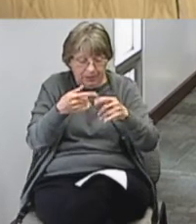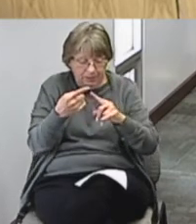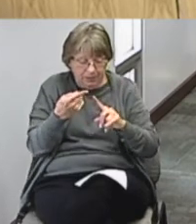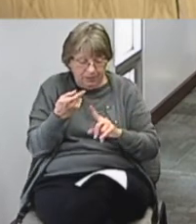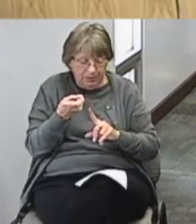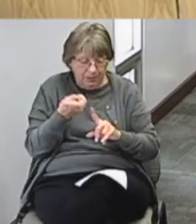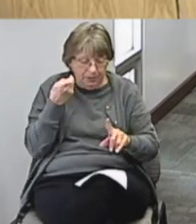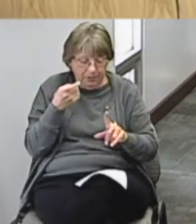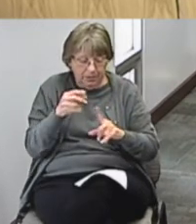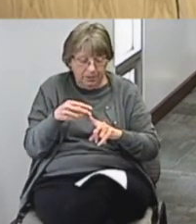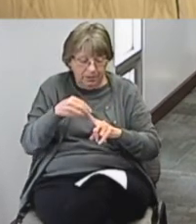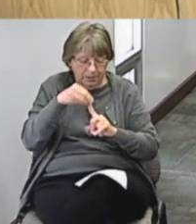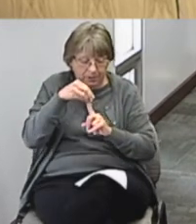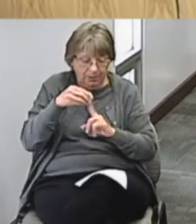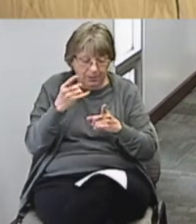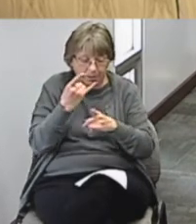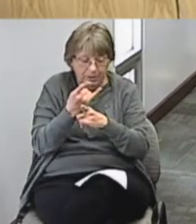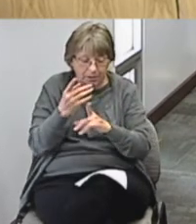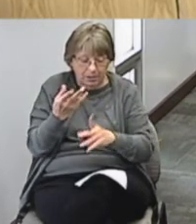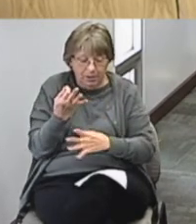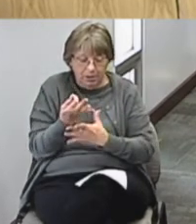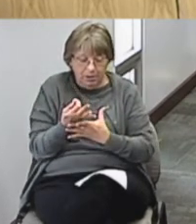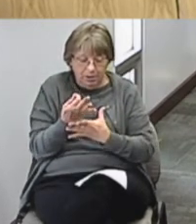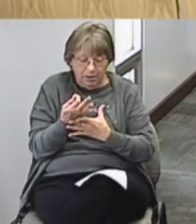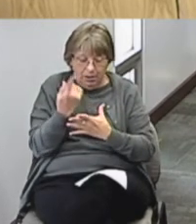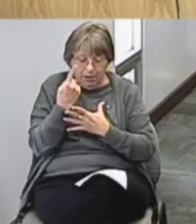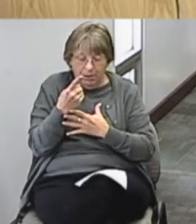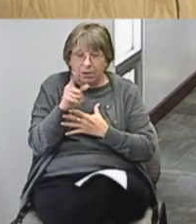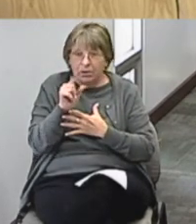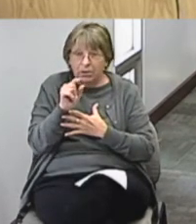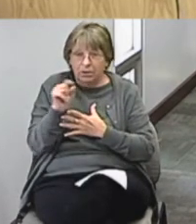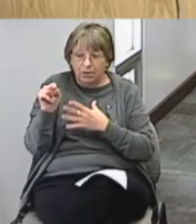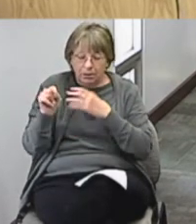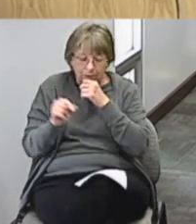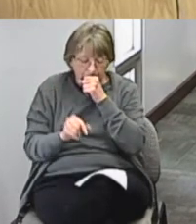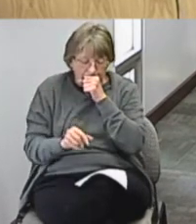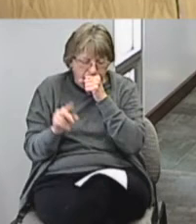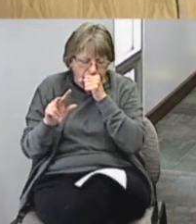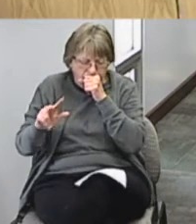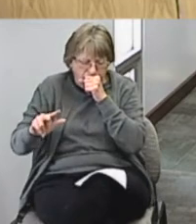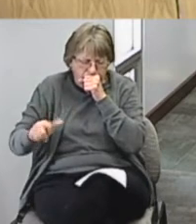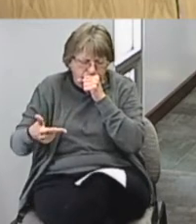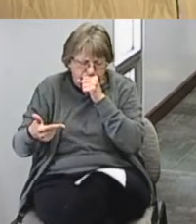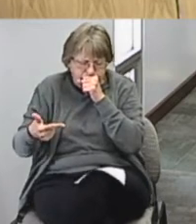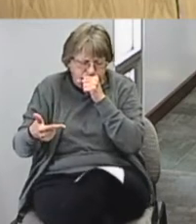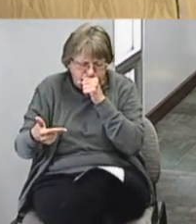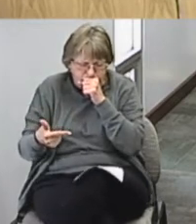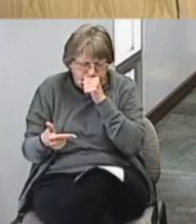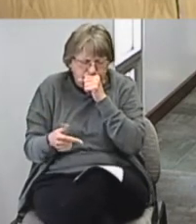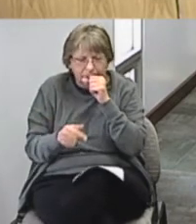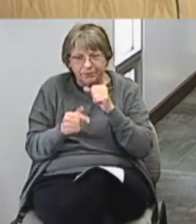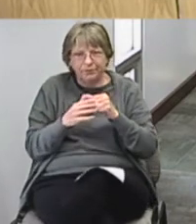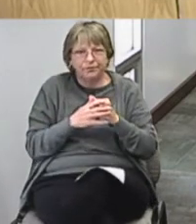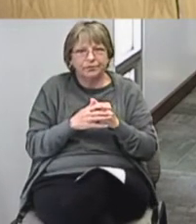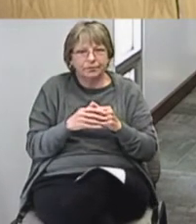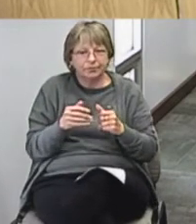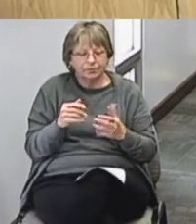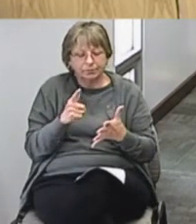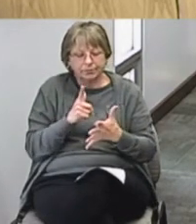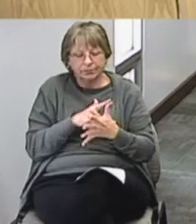Alcohol Program Fund for fiscal year 2020. Second. It's been moved and seconded. Please call the